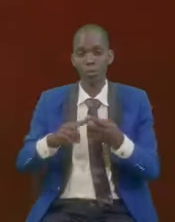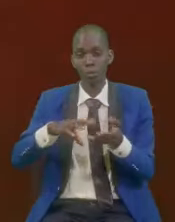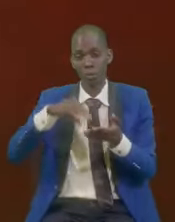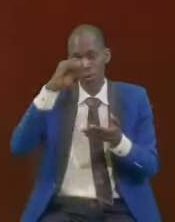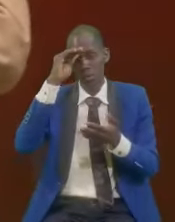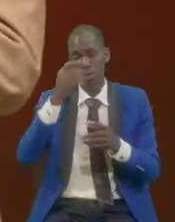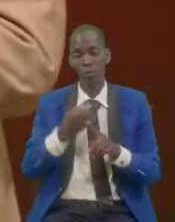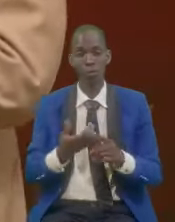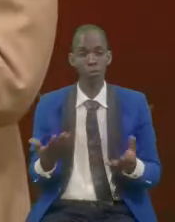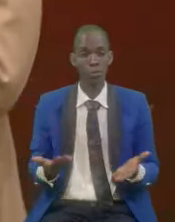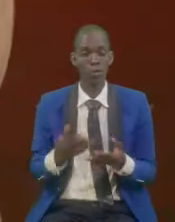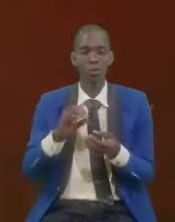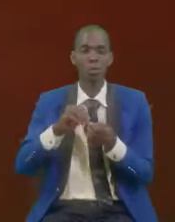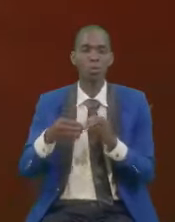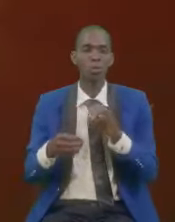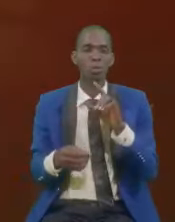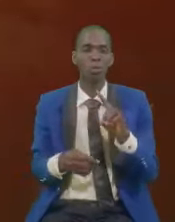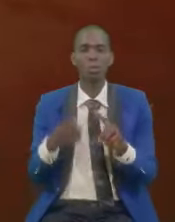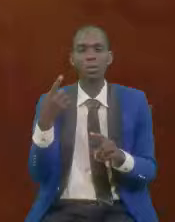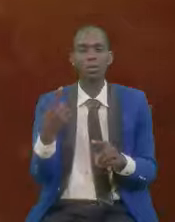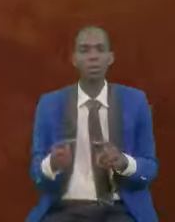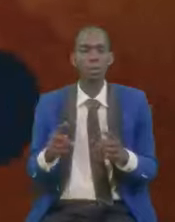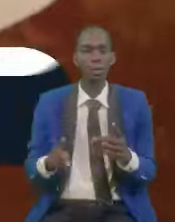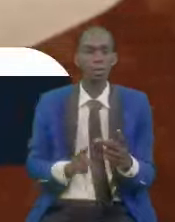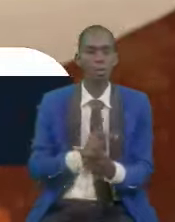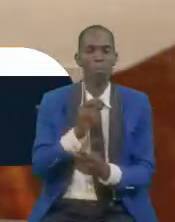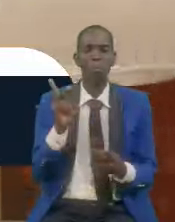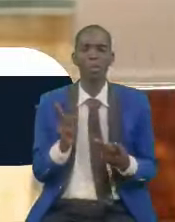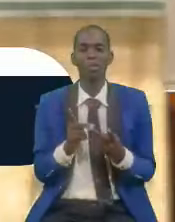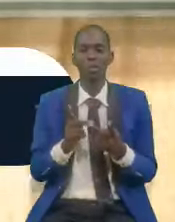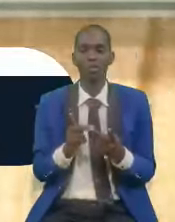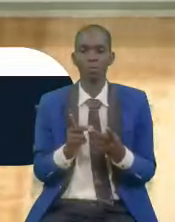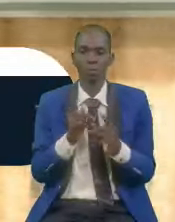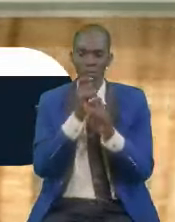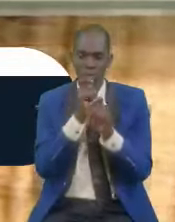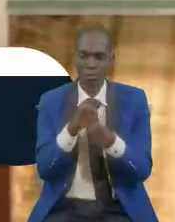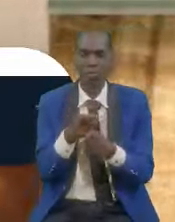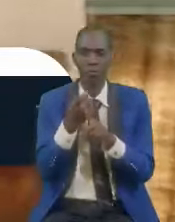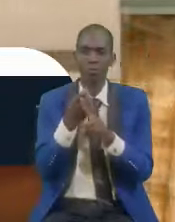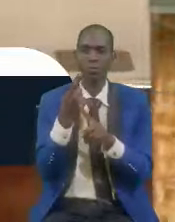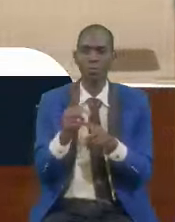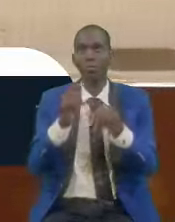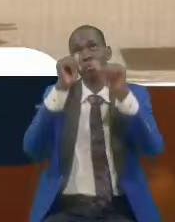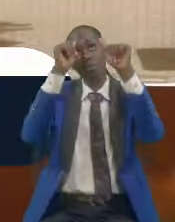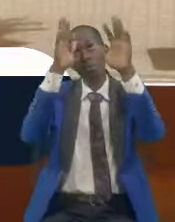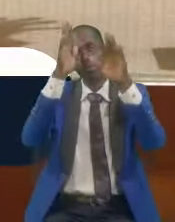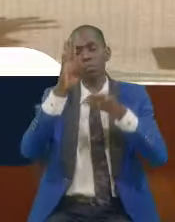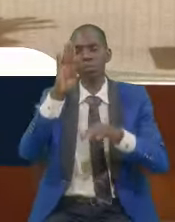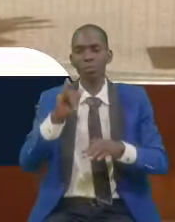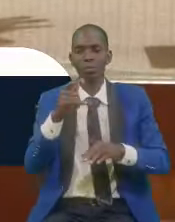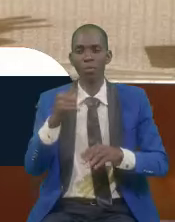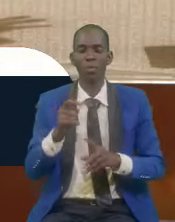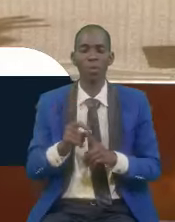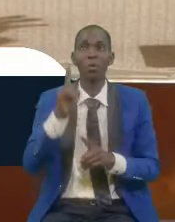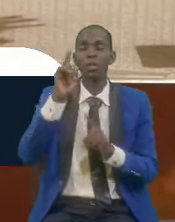passage. Number one, the perfect gifts from the Father by the word. He